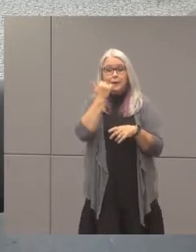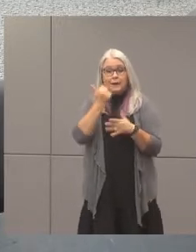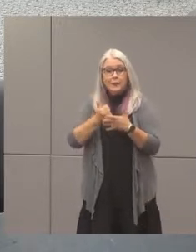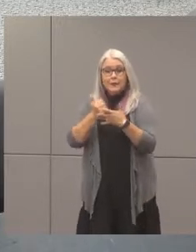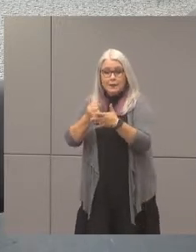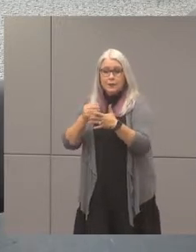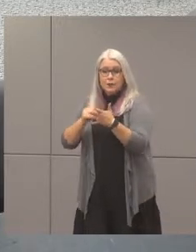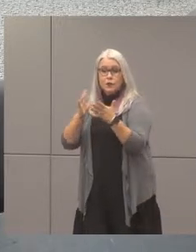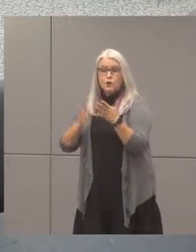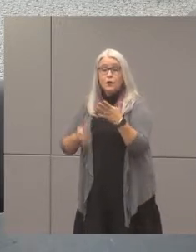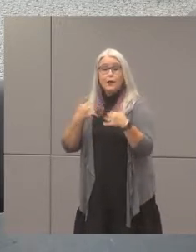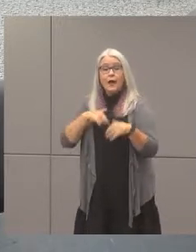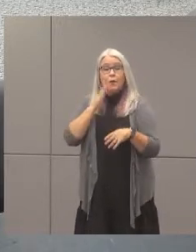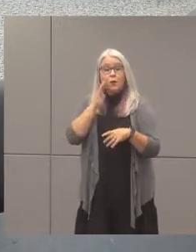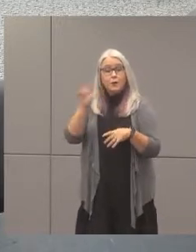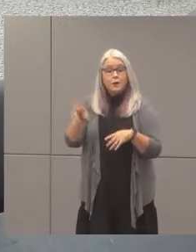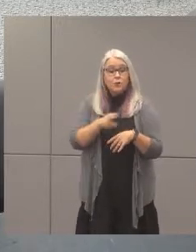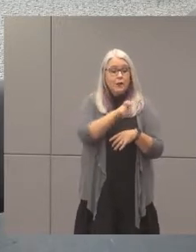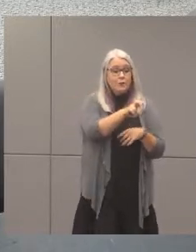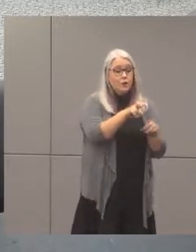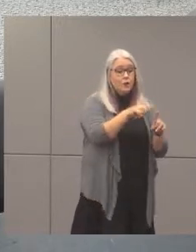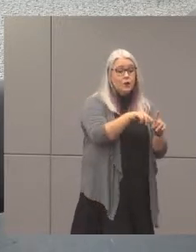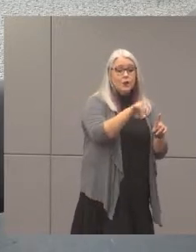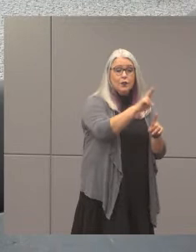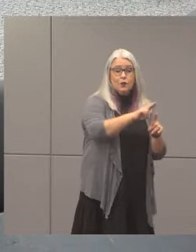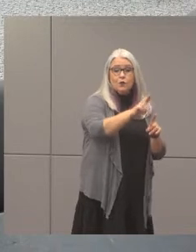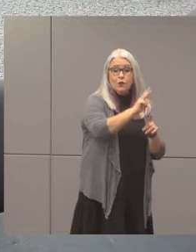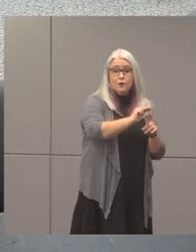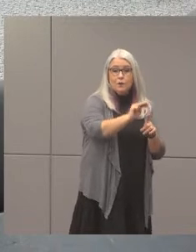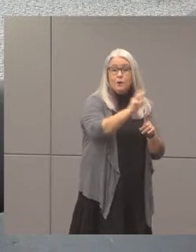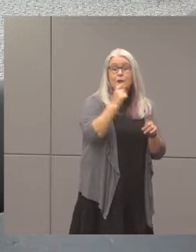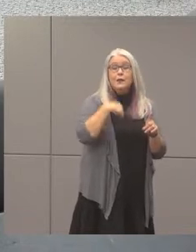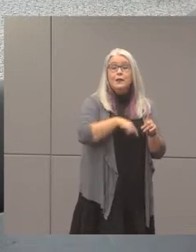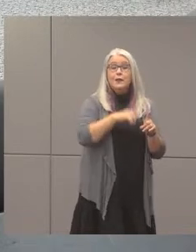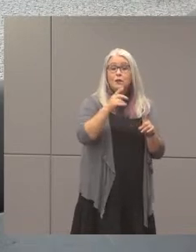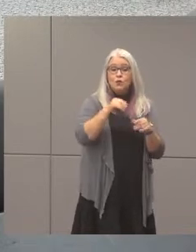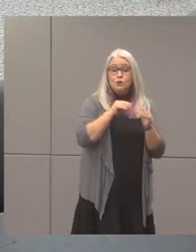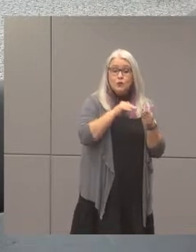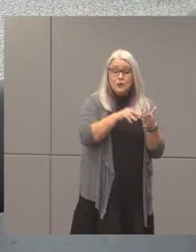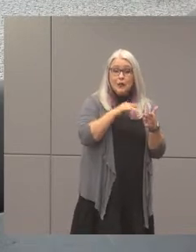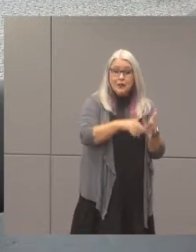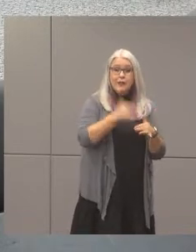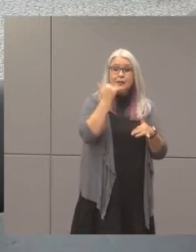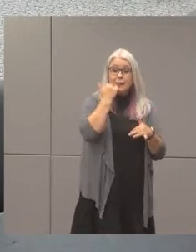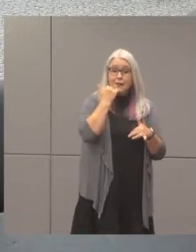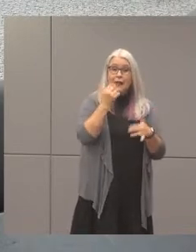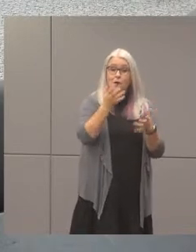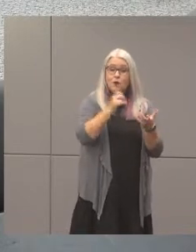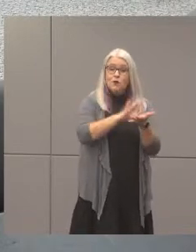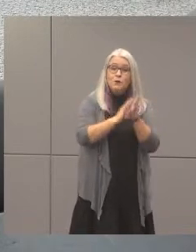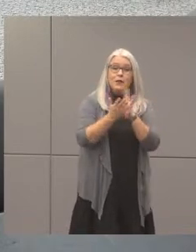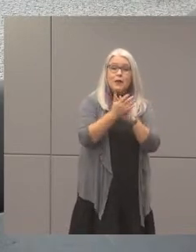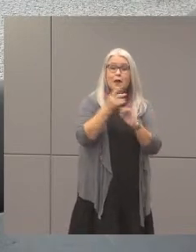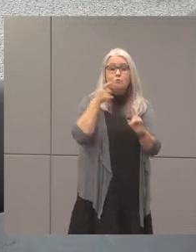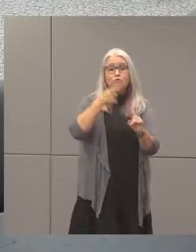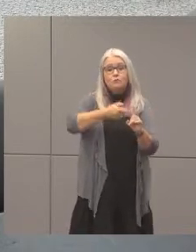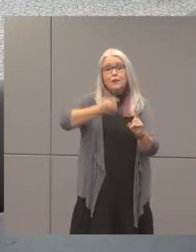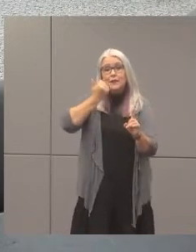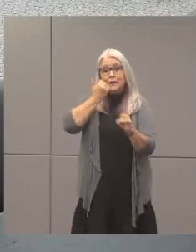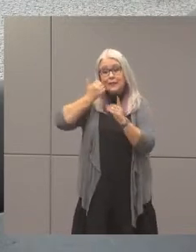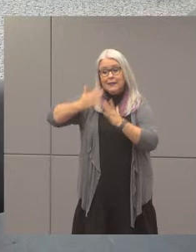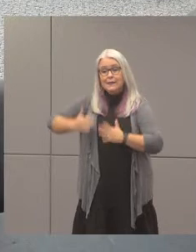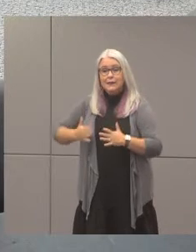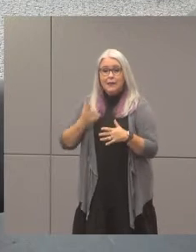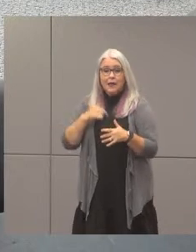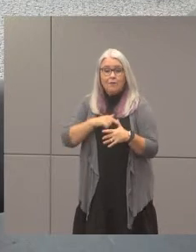Mott. I'm going to be transferring to U of M Flint to continue my studies of dentistry. My end goal is to become a dentist. I've always been